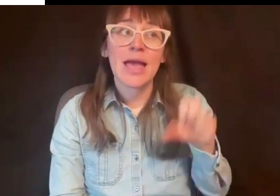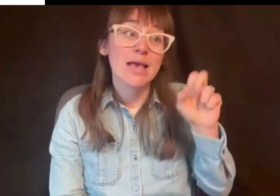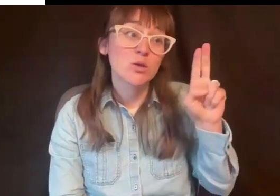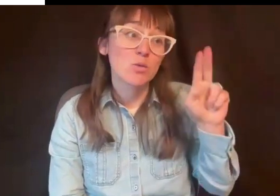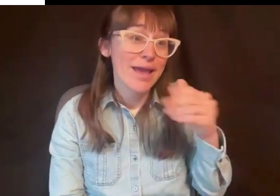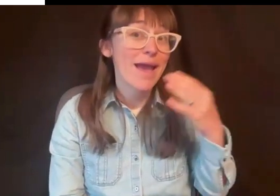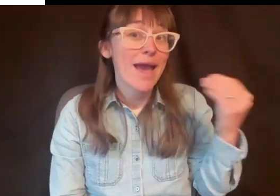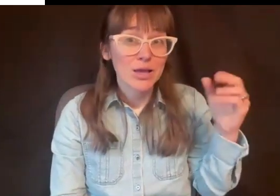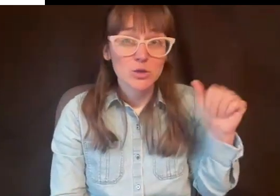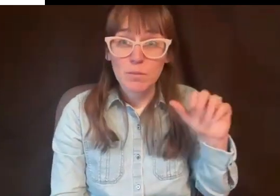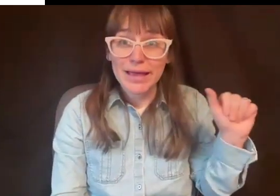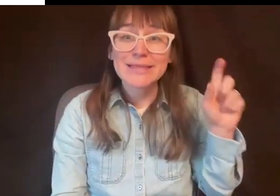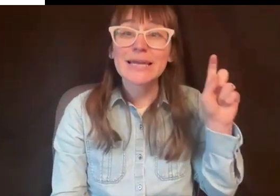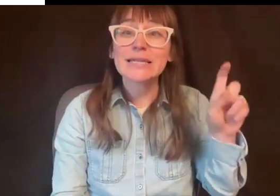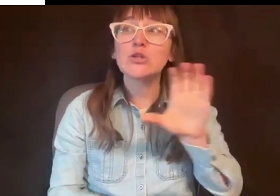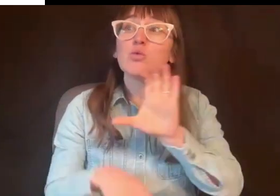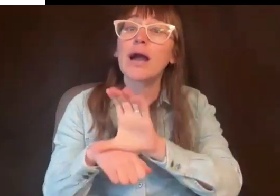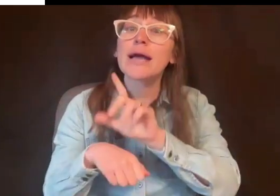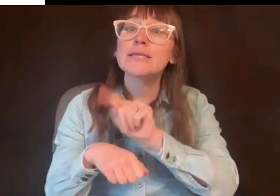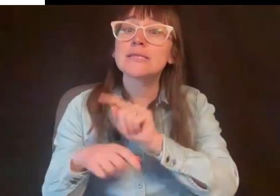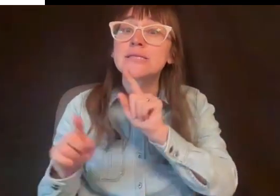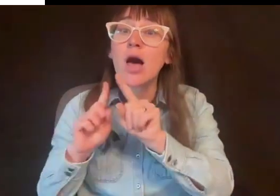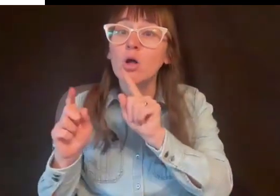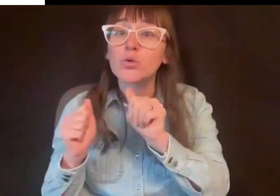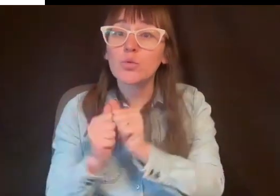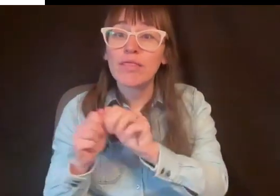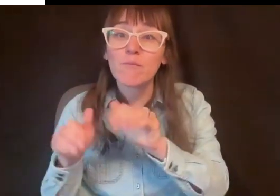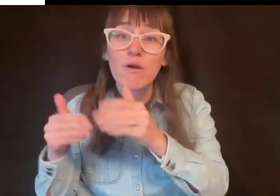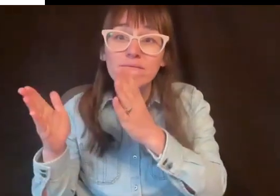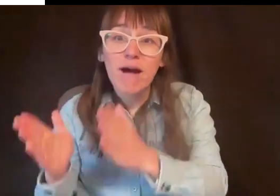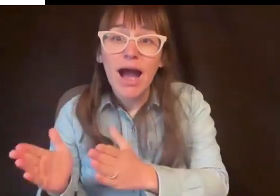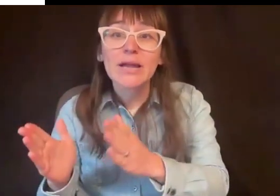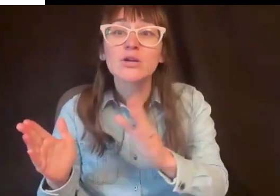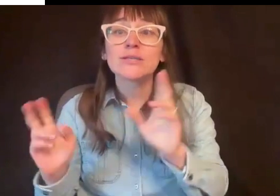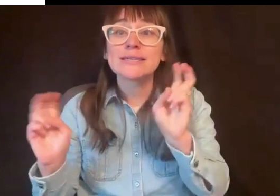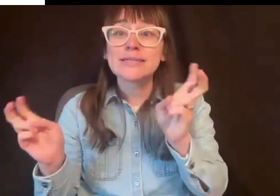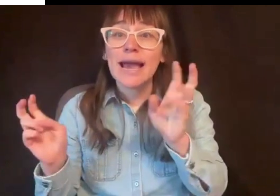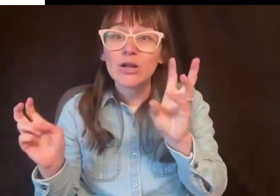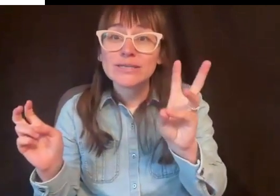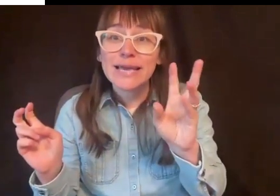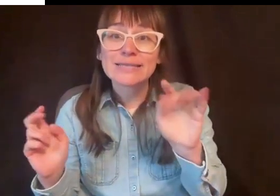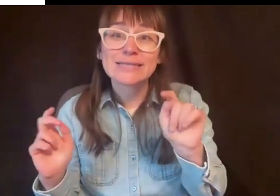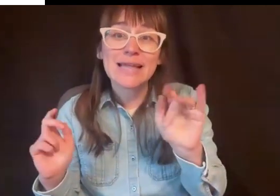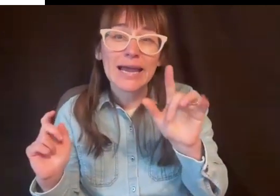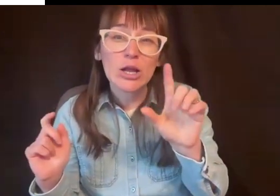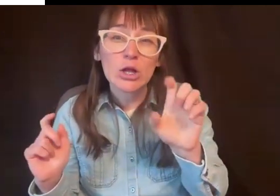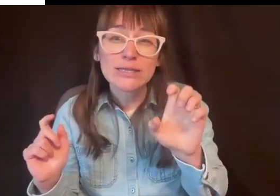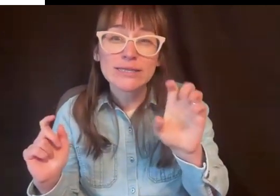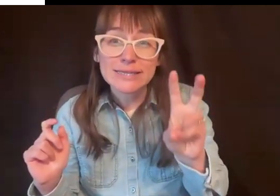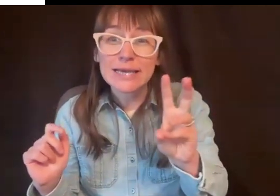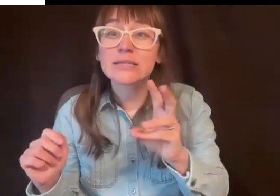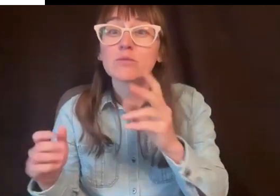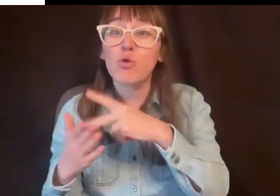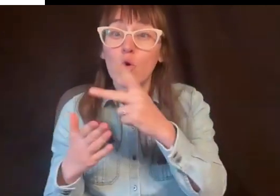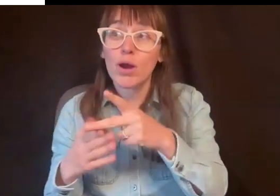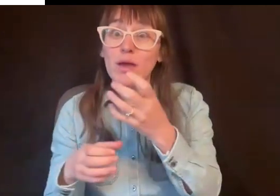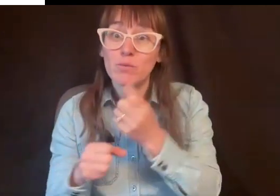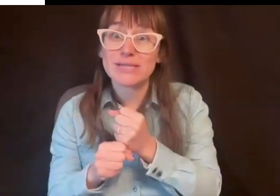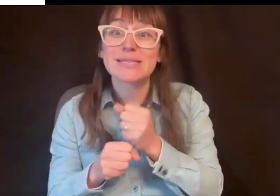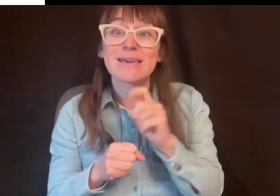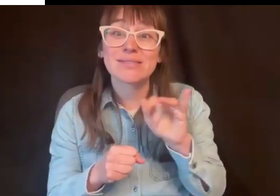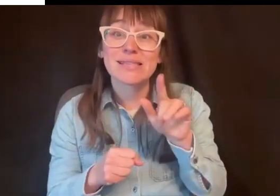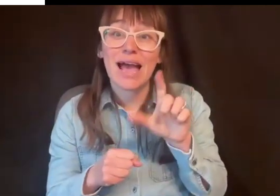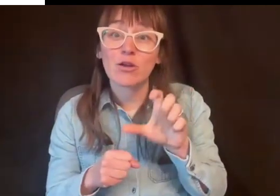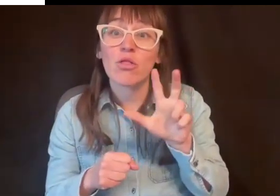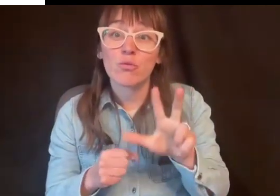want to consult with service providers and Title VI programs who receive Title III funds in order to have policies and